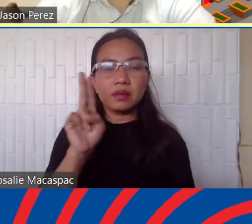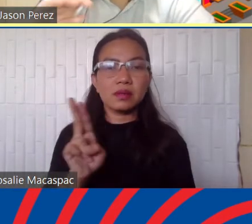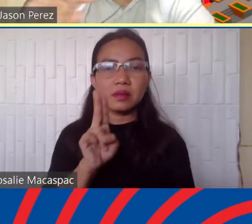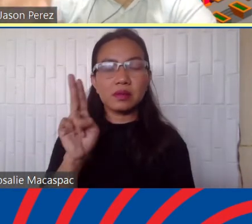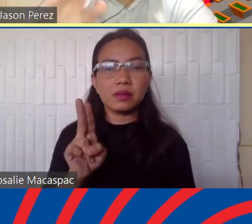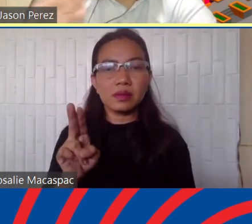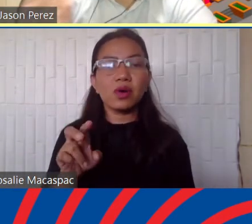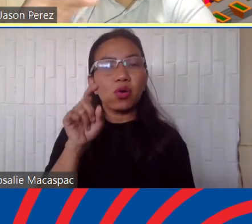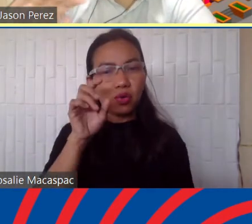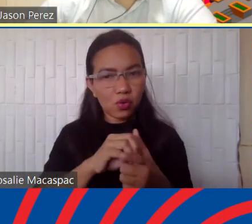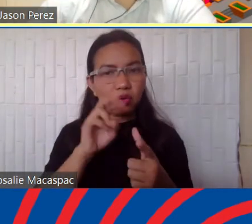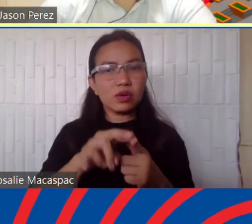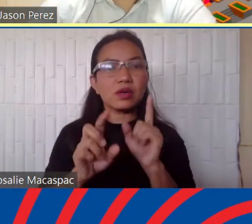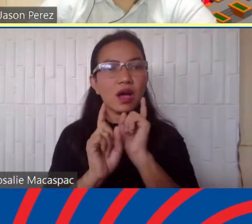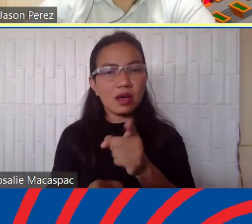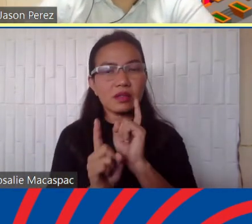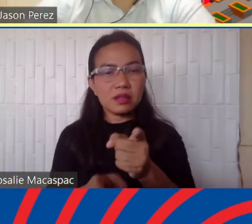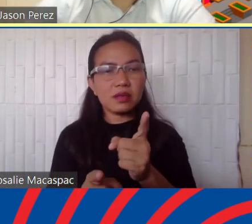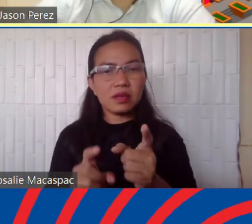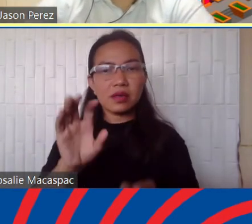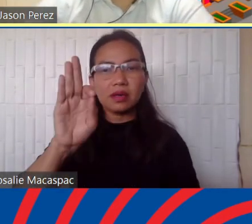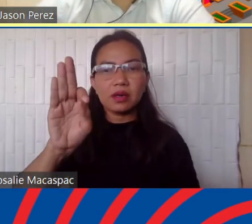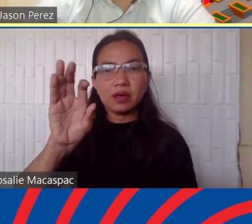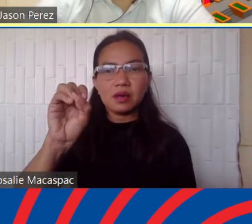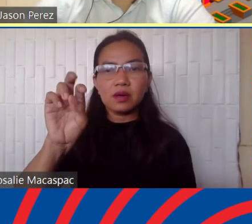answer a form